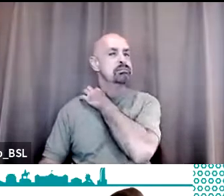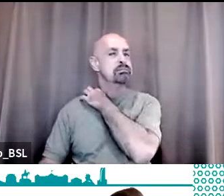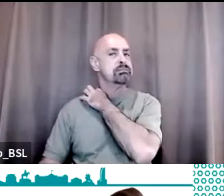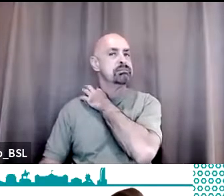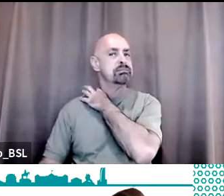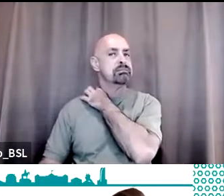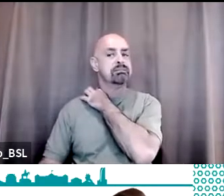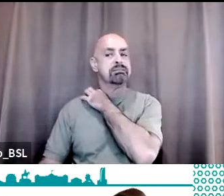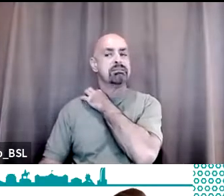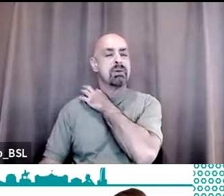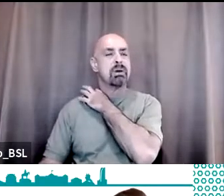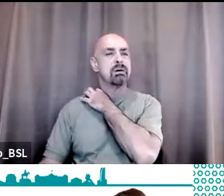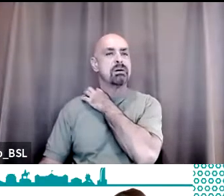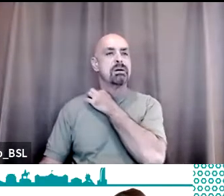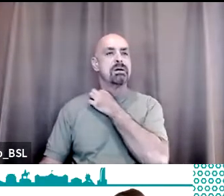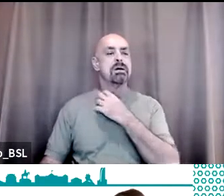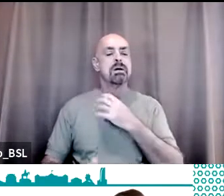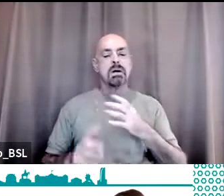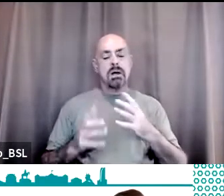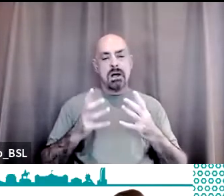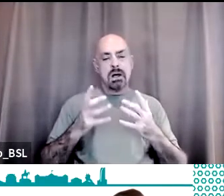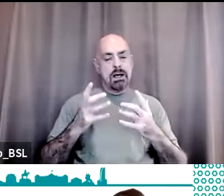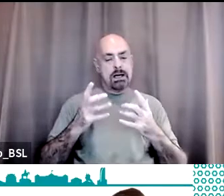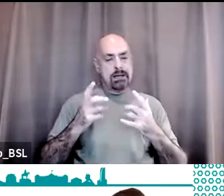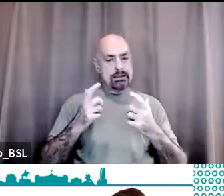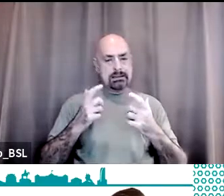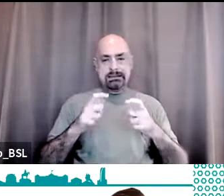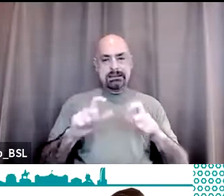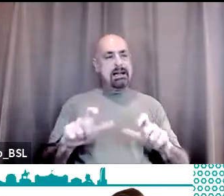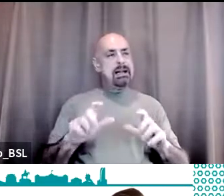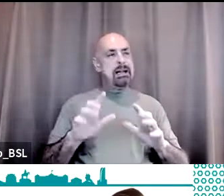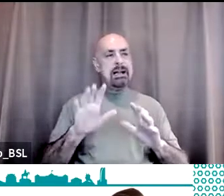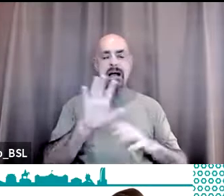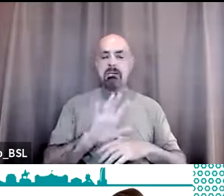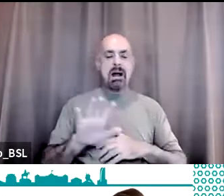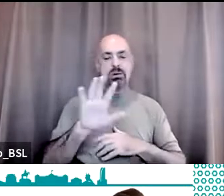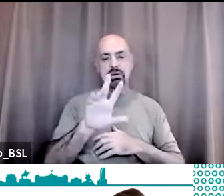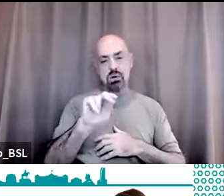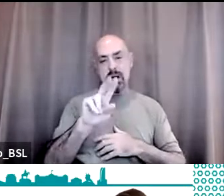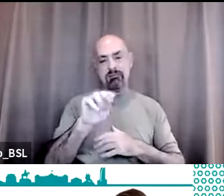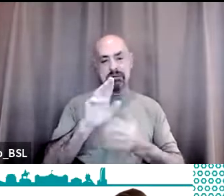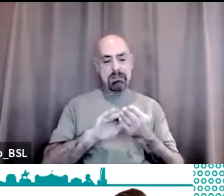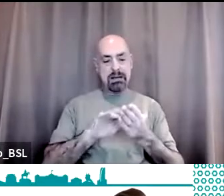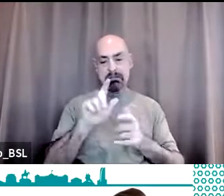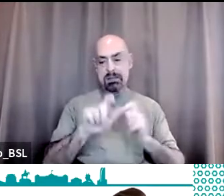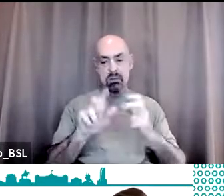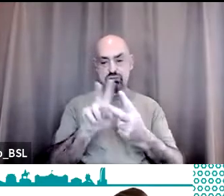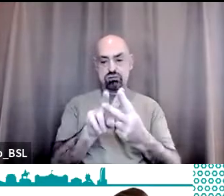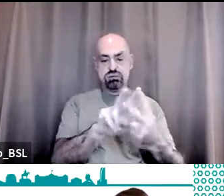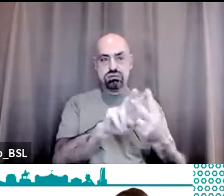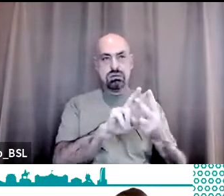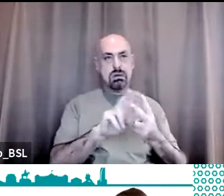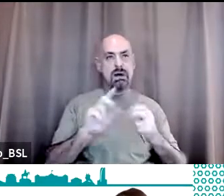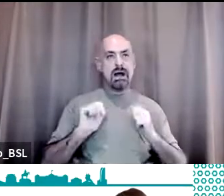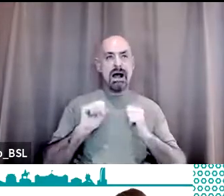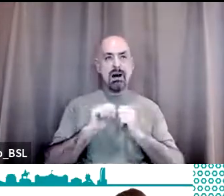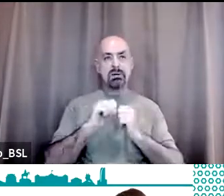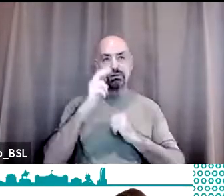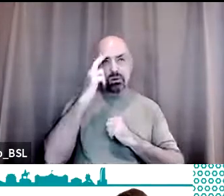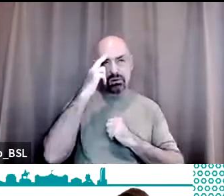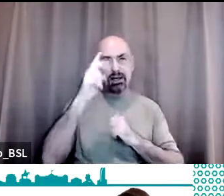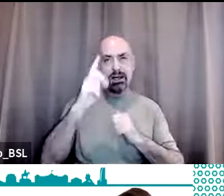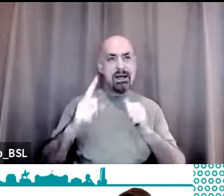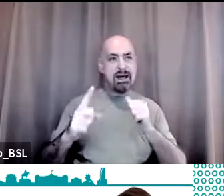We've so far reached around 12 million people, and this project is part of a bigger programme called AT2030, which is a